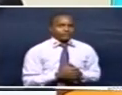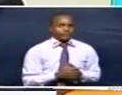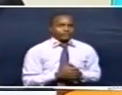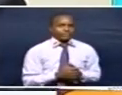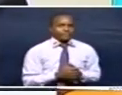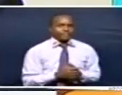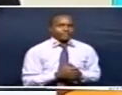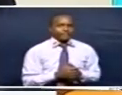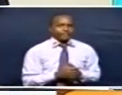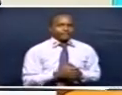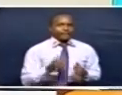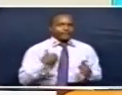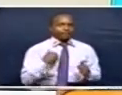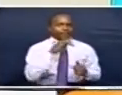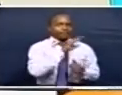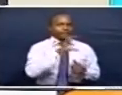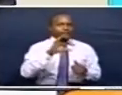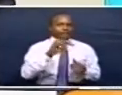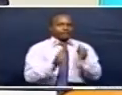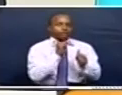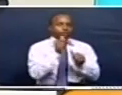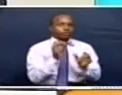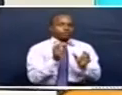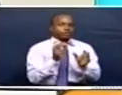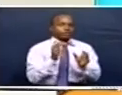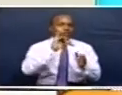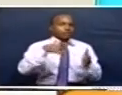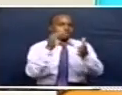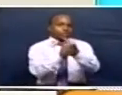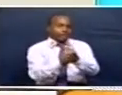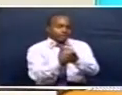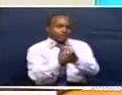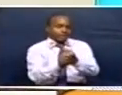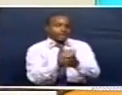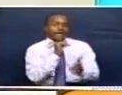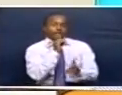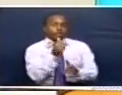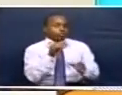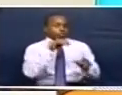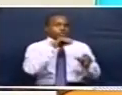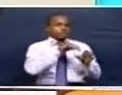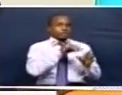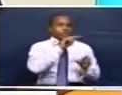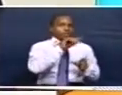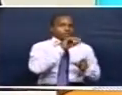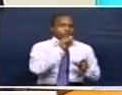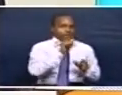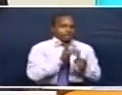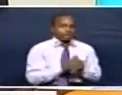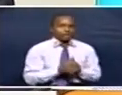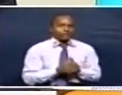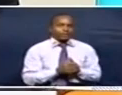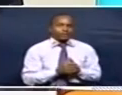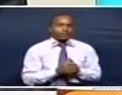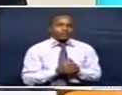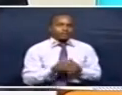I have my Manilo Chapter Party, which is not in Jubilee and which is not in NASA. Yeah, but you threw your support behind Jubilee. I